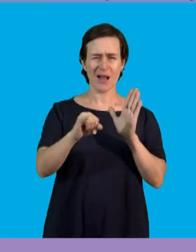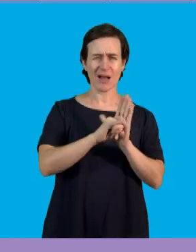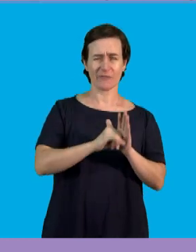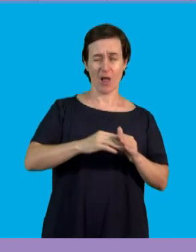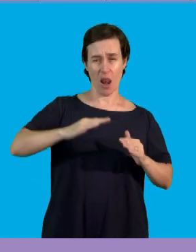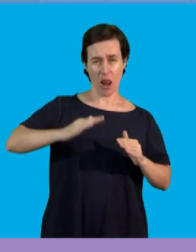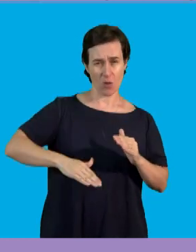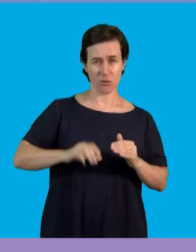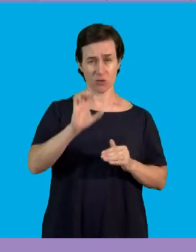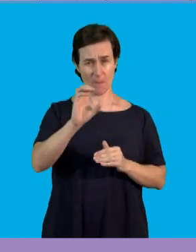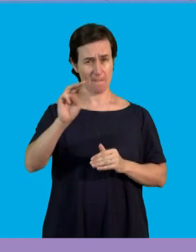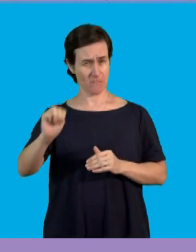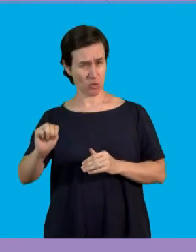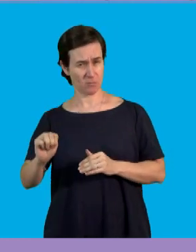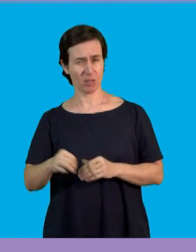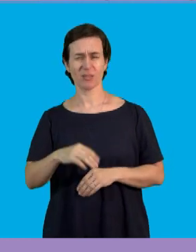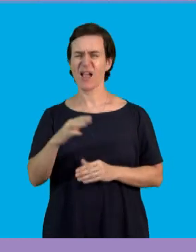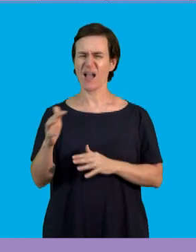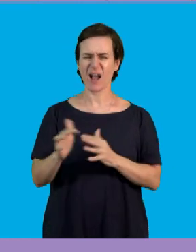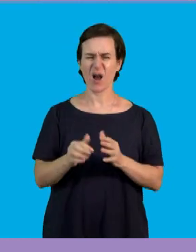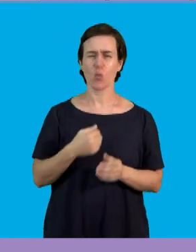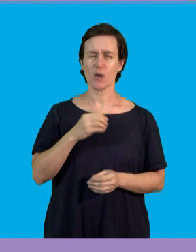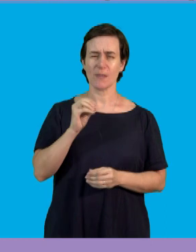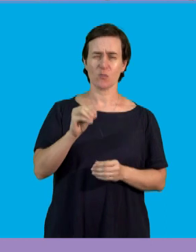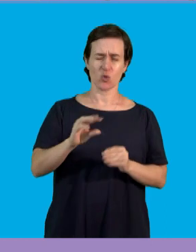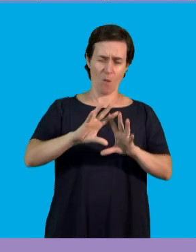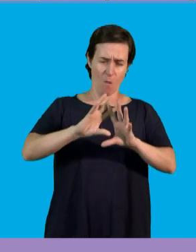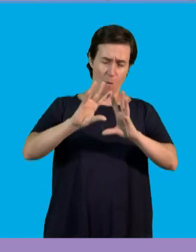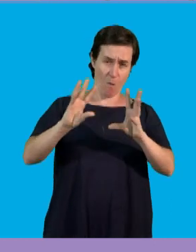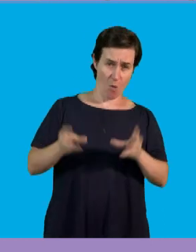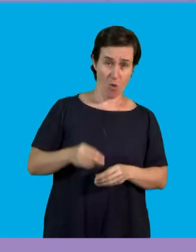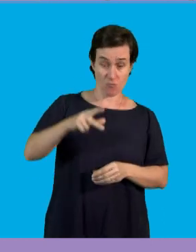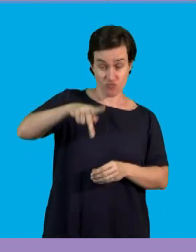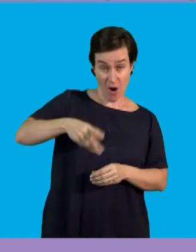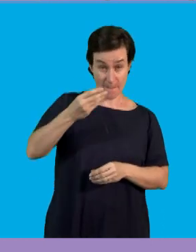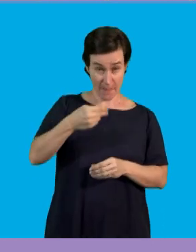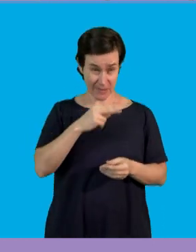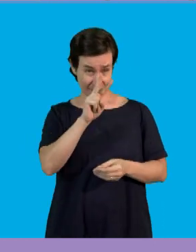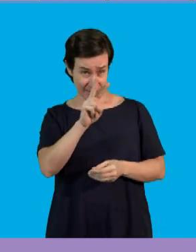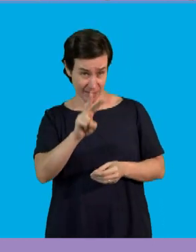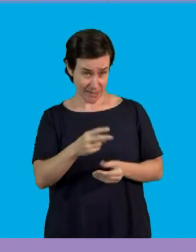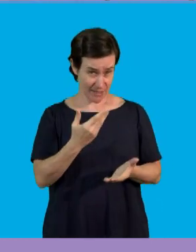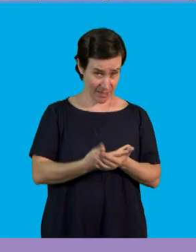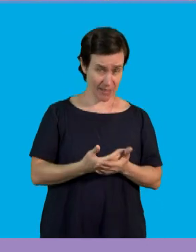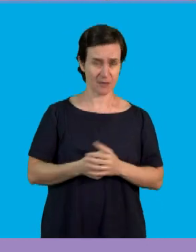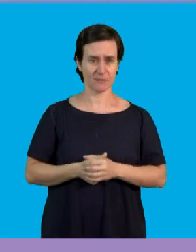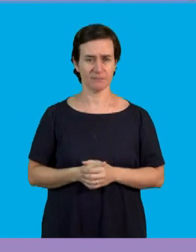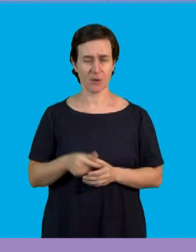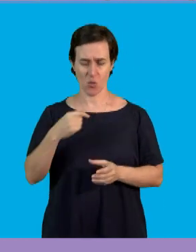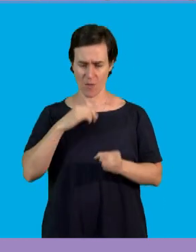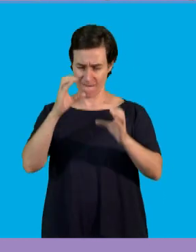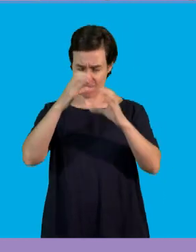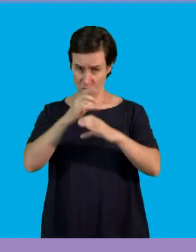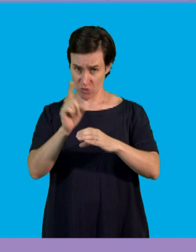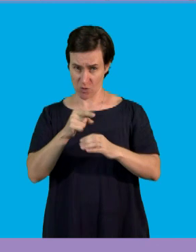the lowest common multiple again? Remember, we are going to list all the prime numbers that I can see, and we